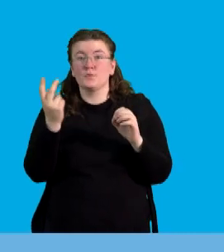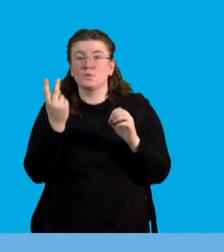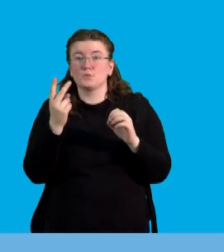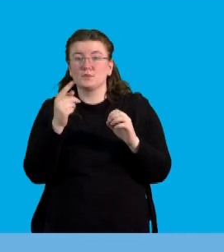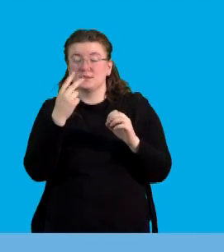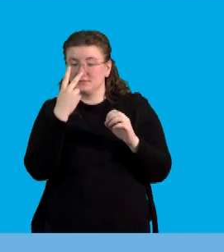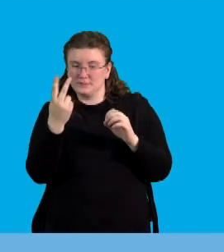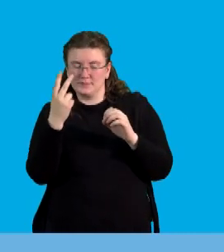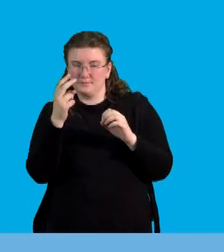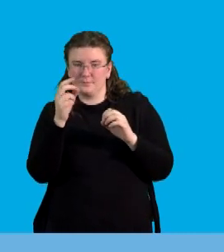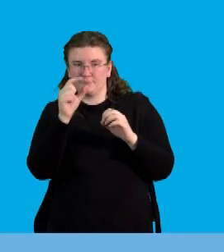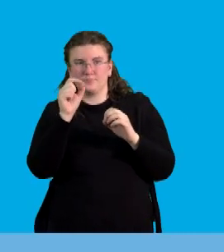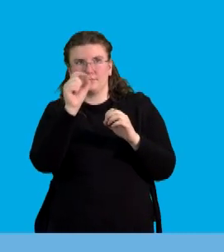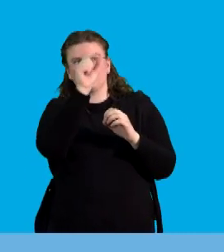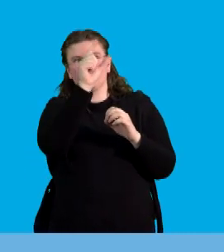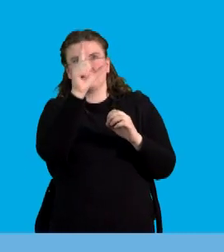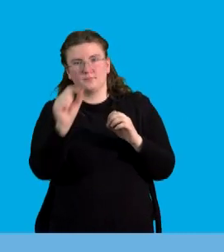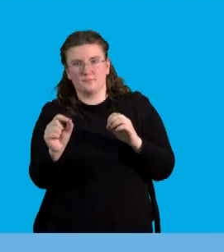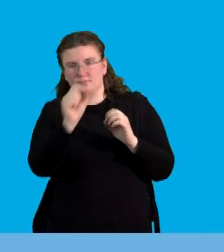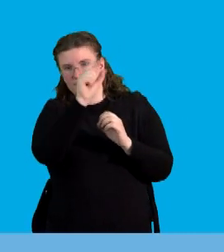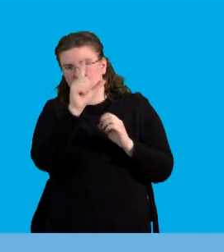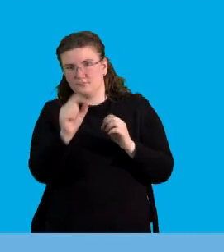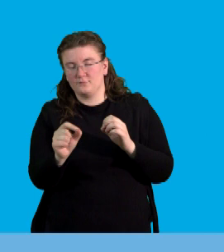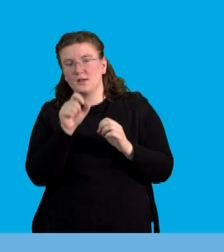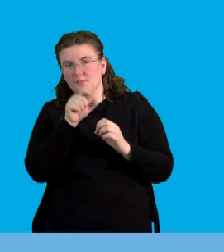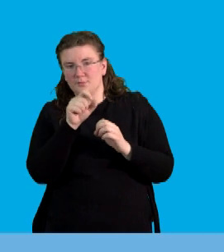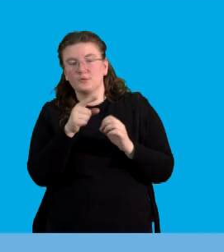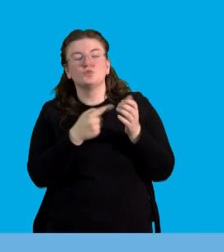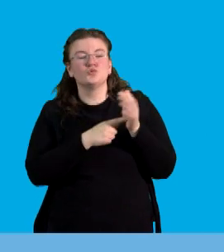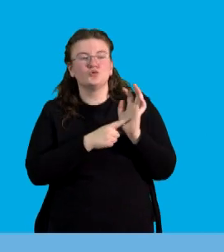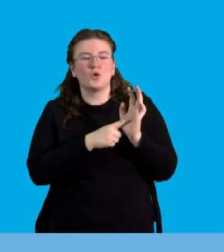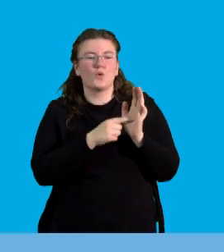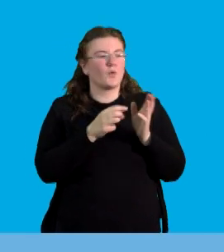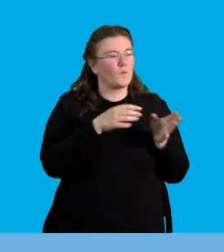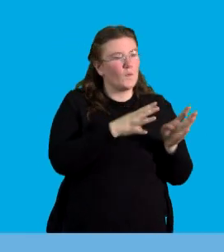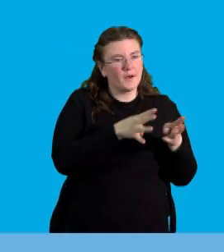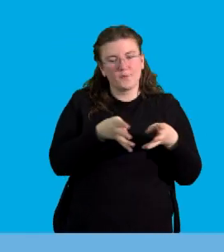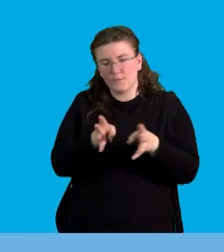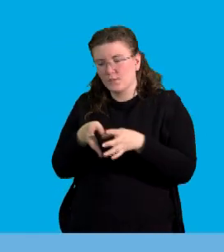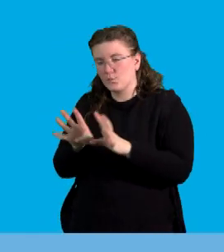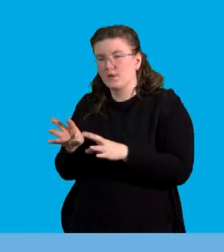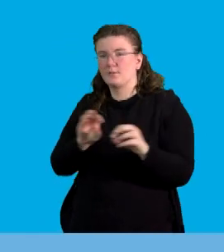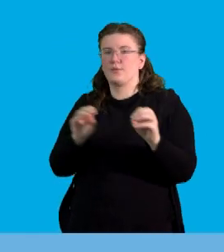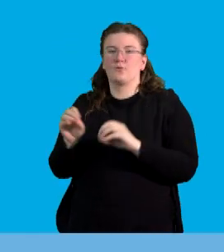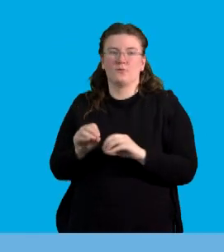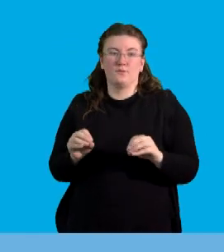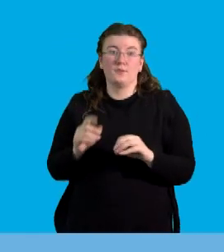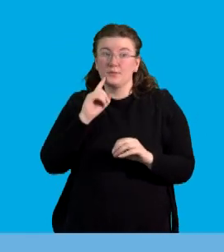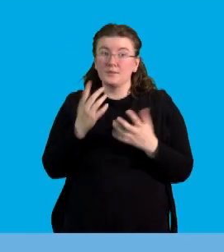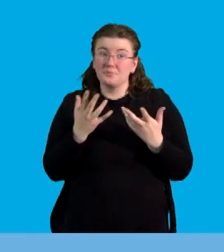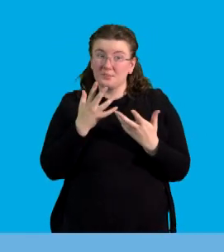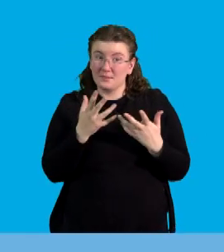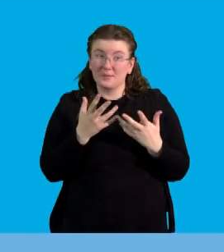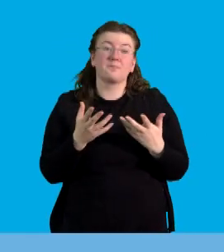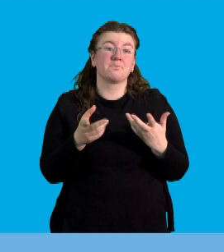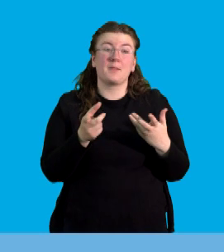showing different directions throughout this entire metal. So if a metal or conducting wire is connected